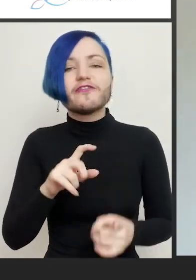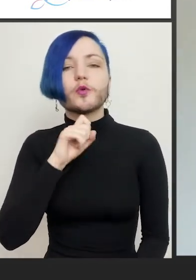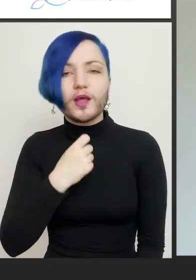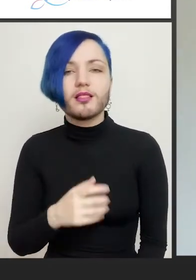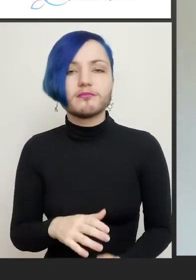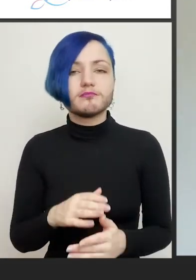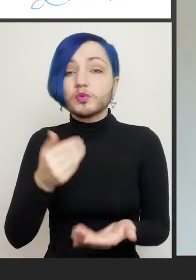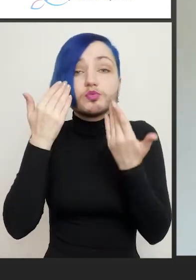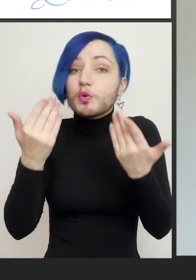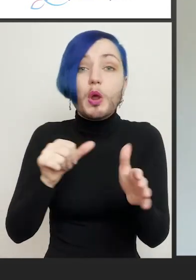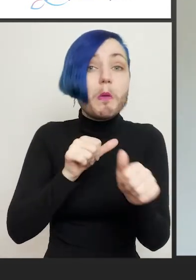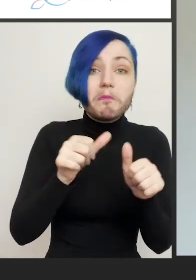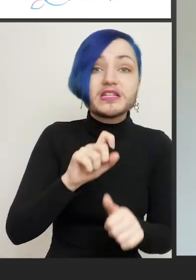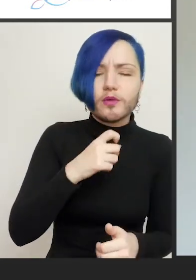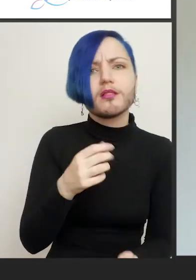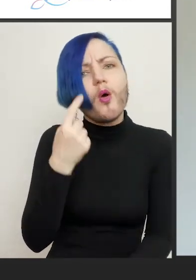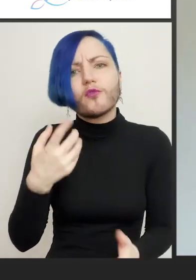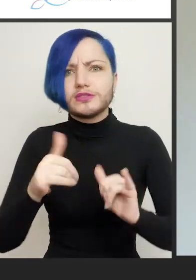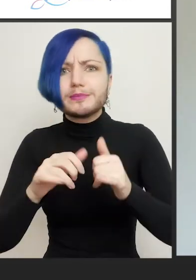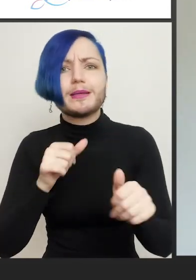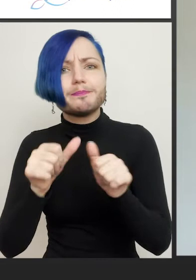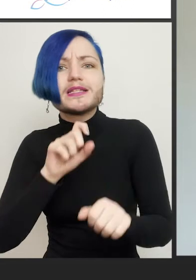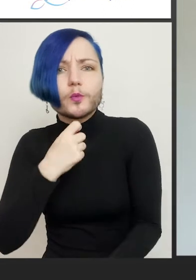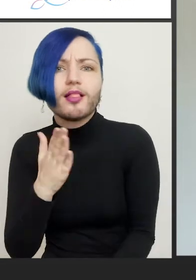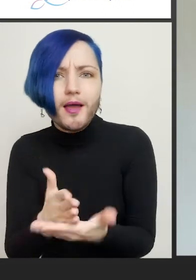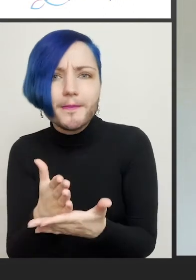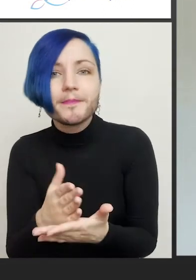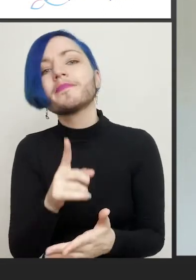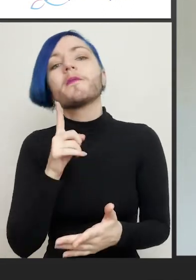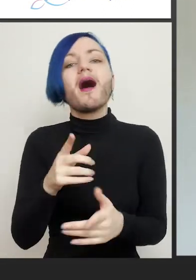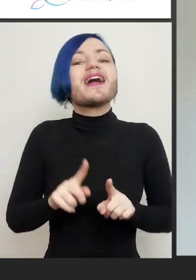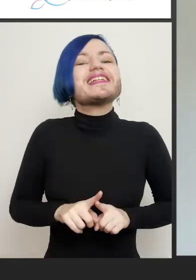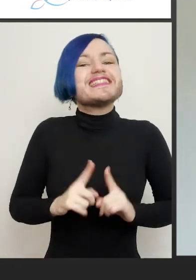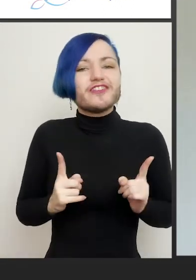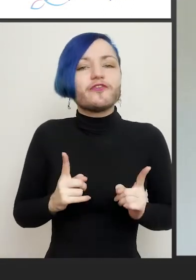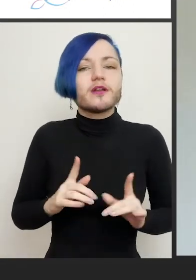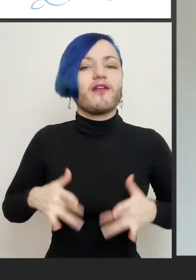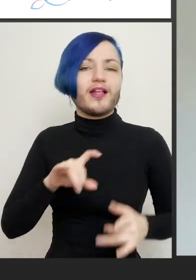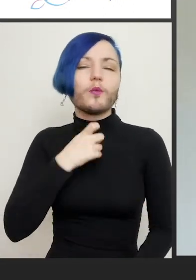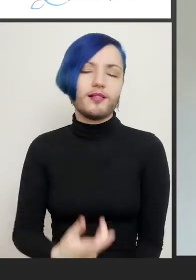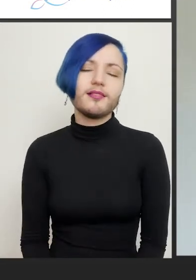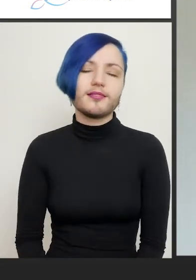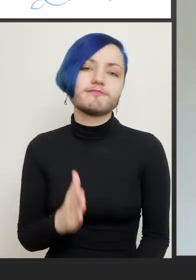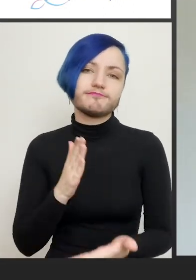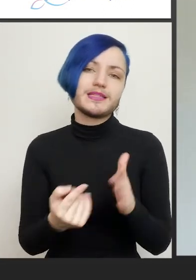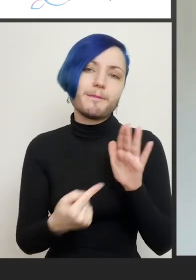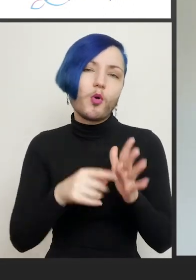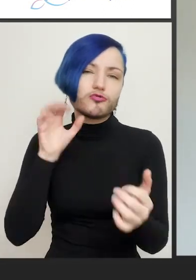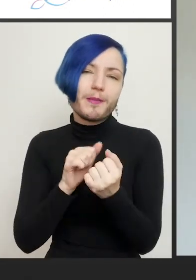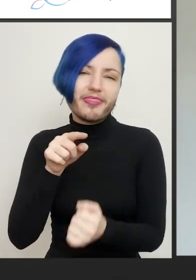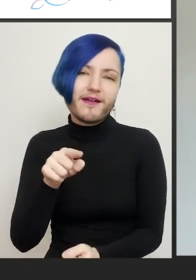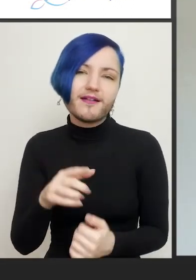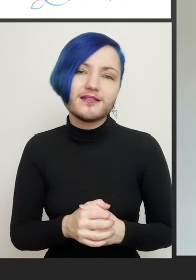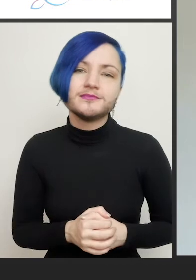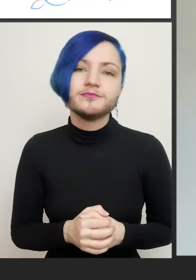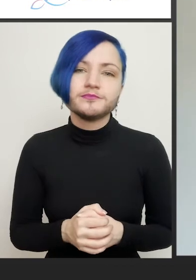guarantee it'll be better. There will be times where you feel better, I'm sure, but you will feel different. And I think